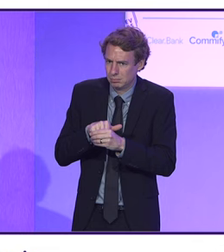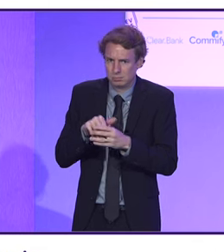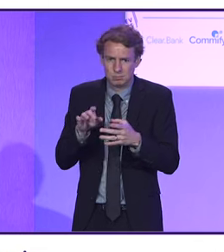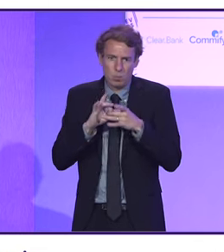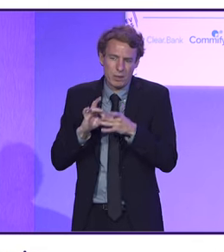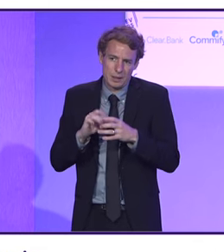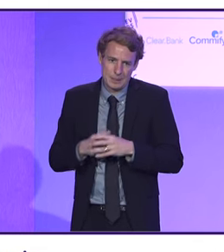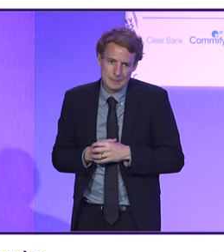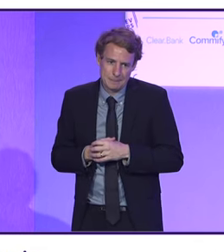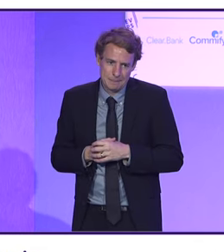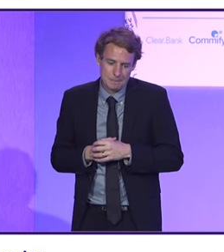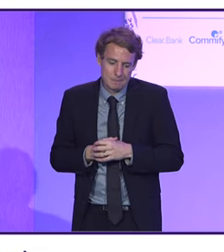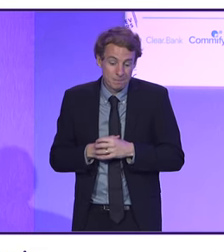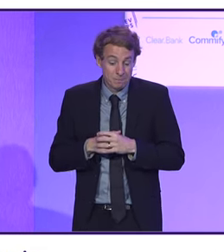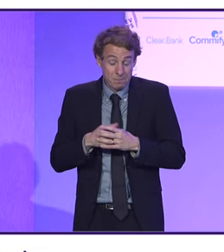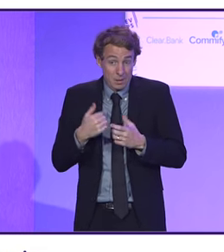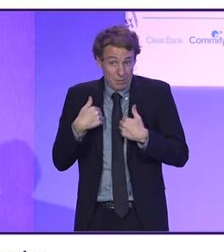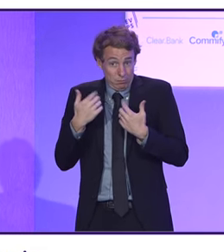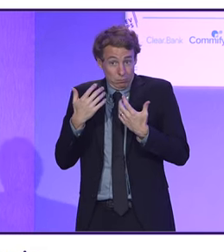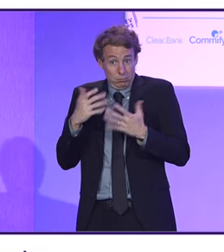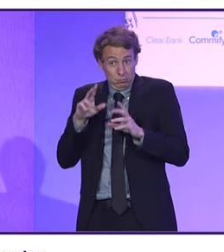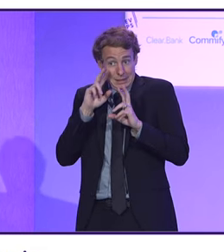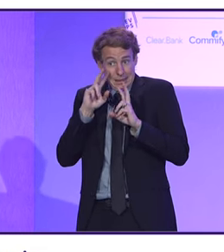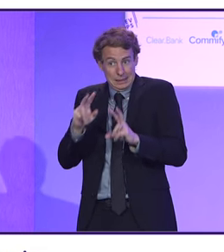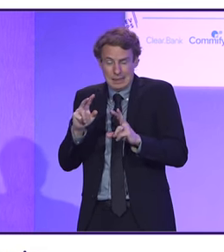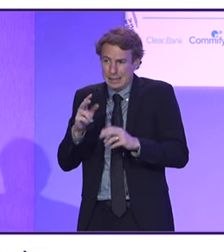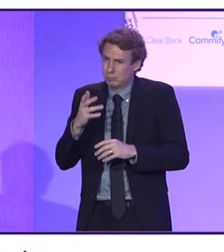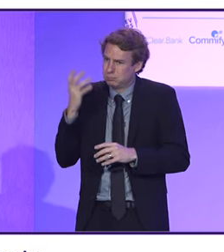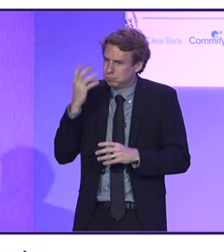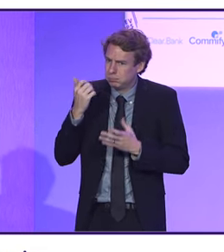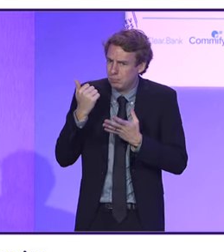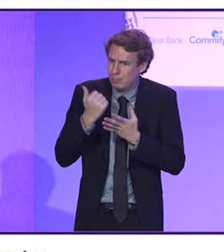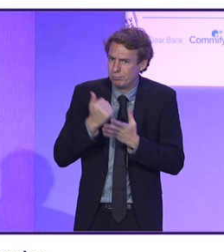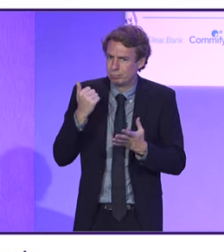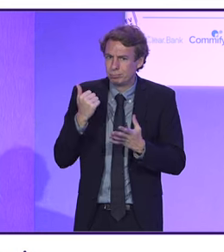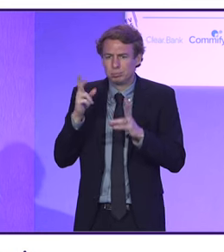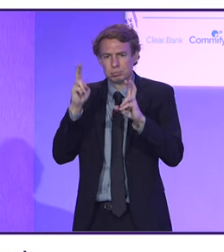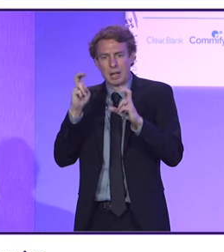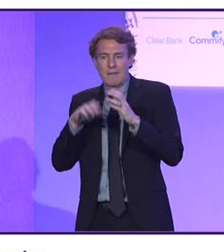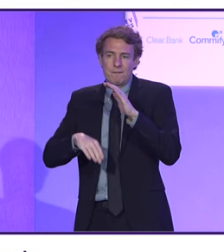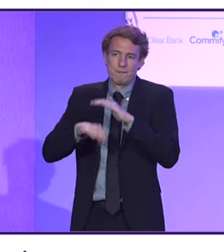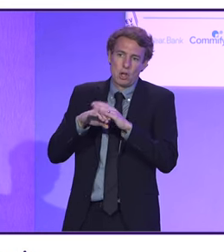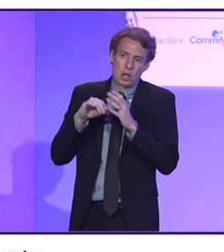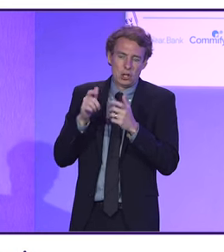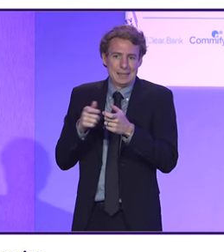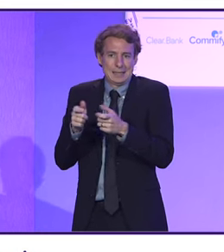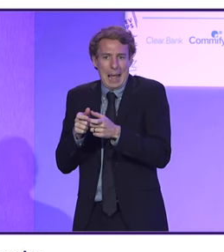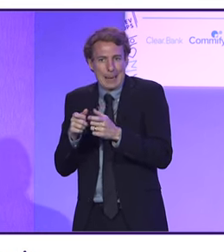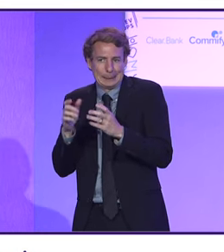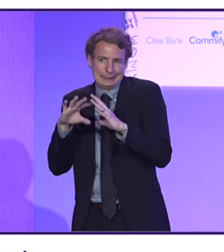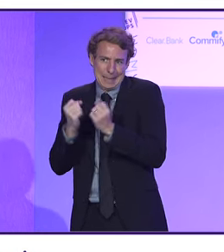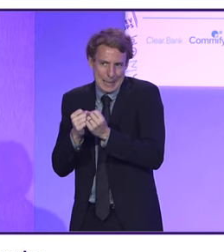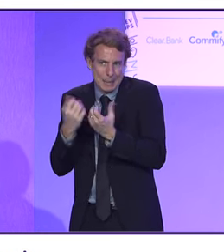But while I've seen fantastic outcomes from that, and I've been a part of some amazing teams that are full stack, quote unquote, I don't think that's the full